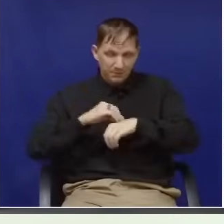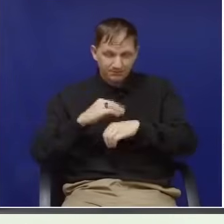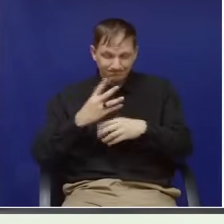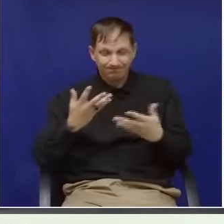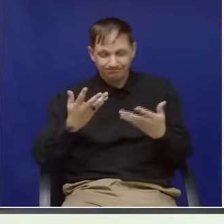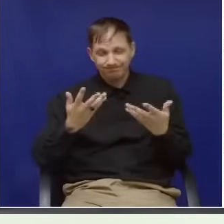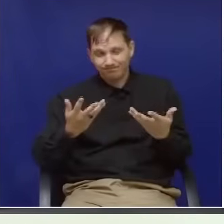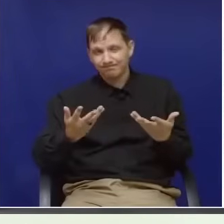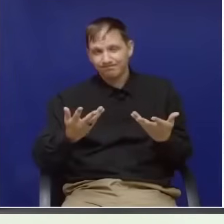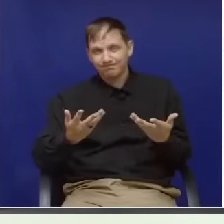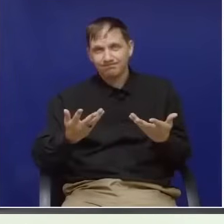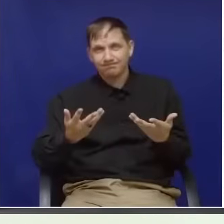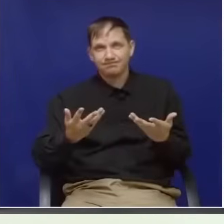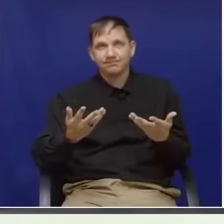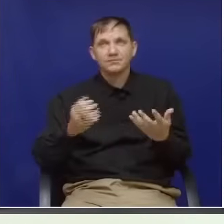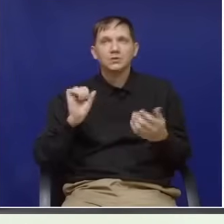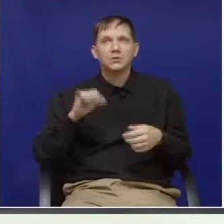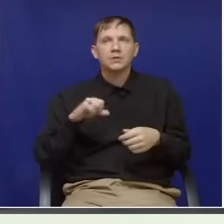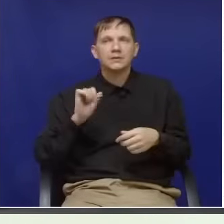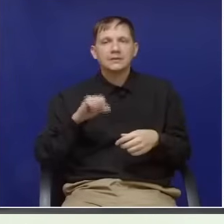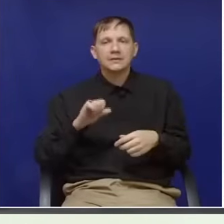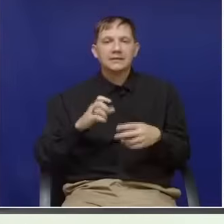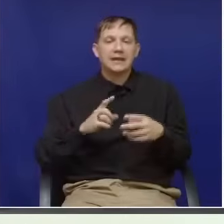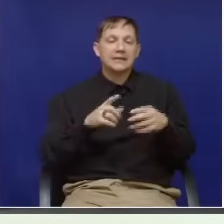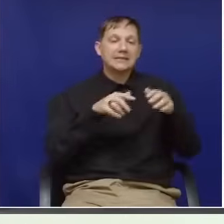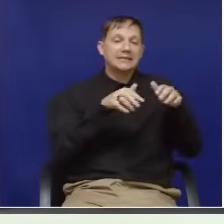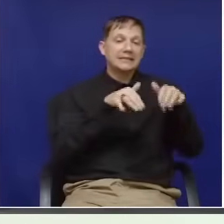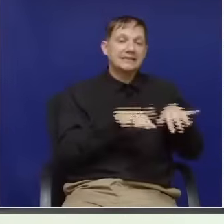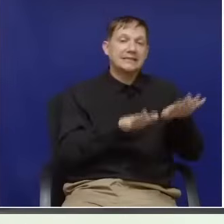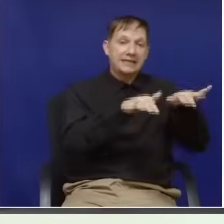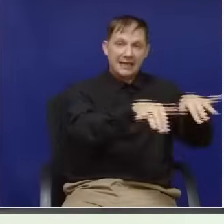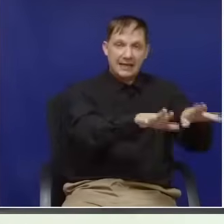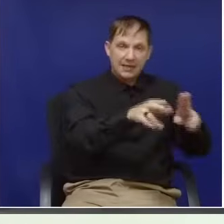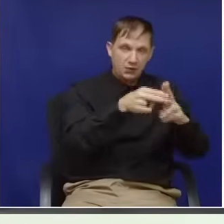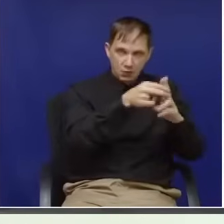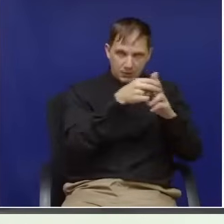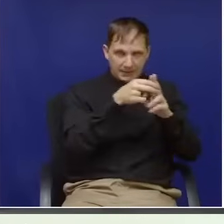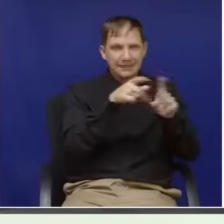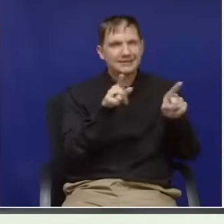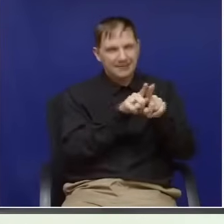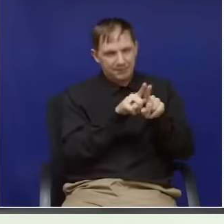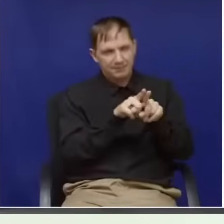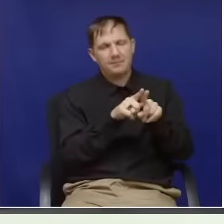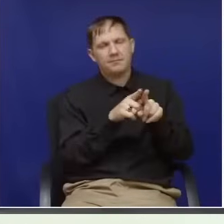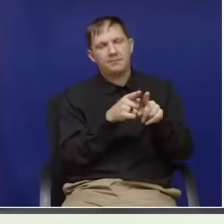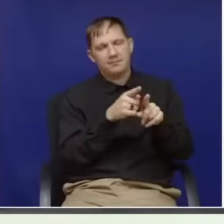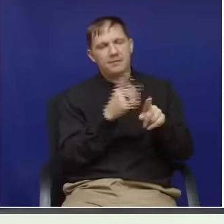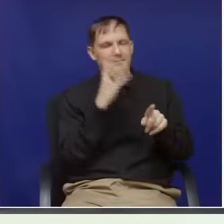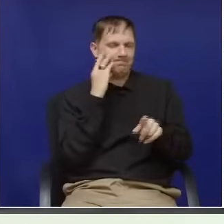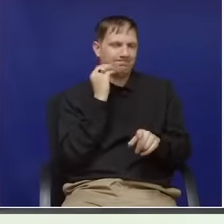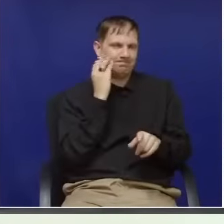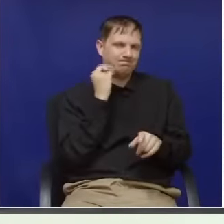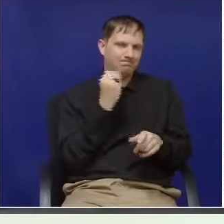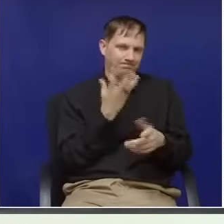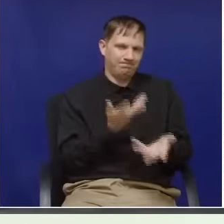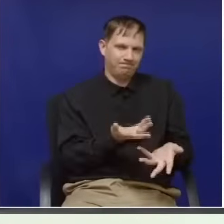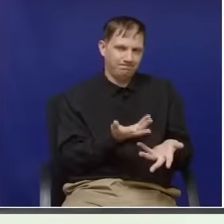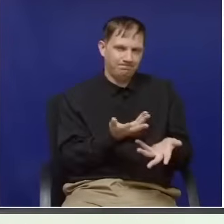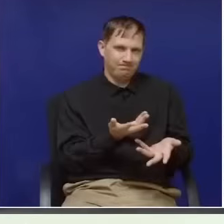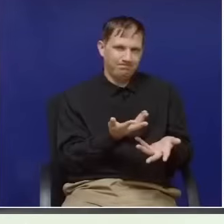experienced. So the C unit was also affected by that. But however,